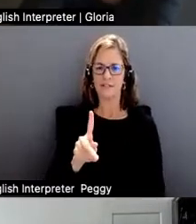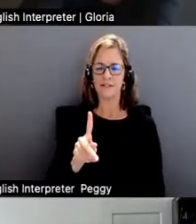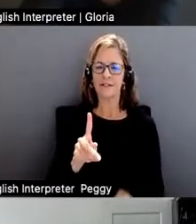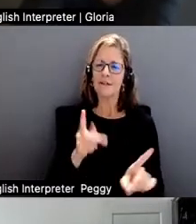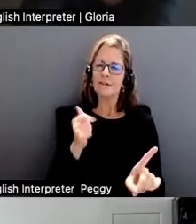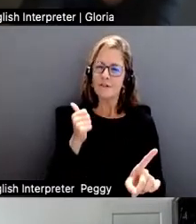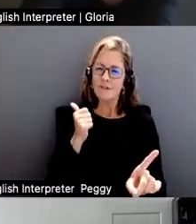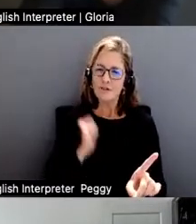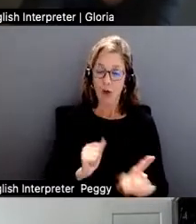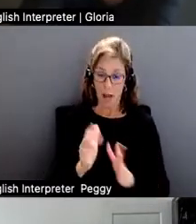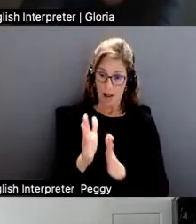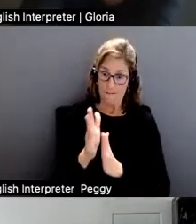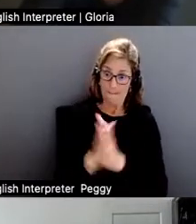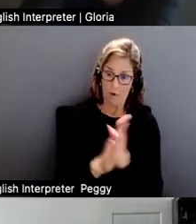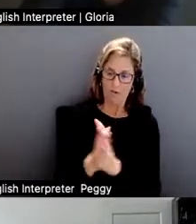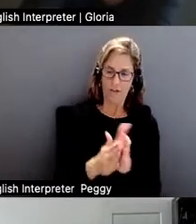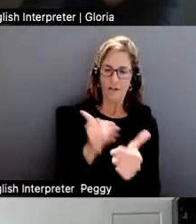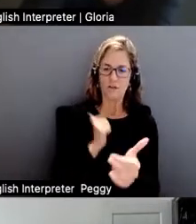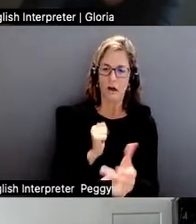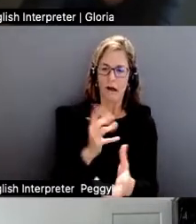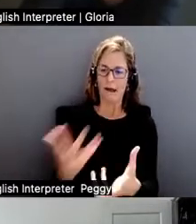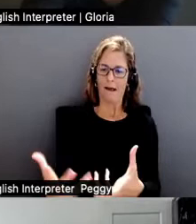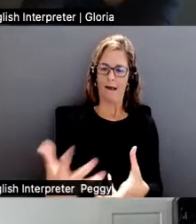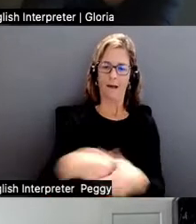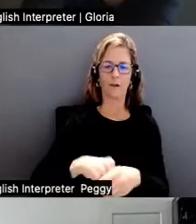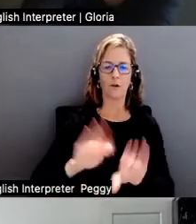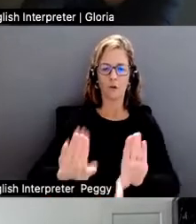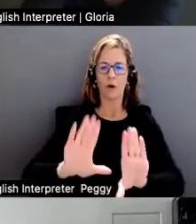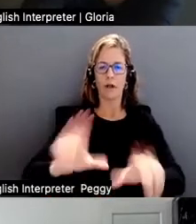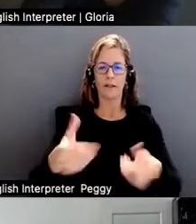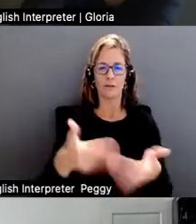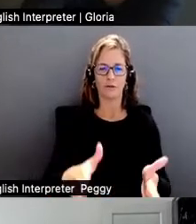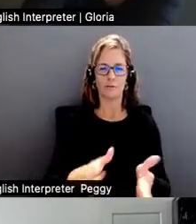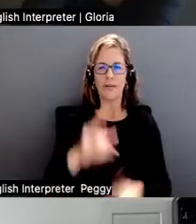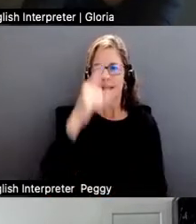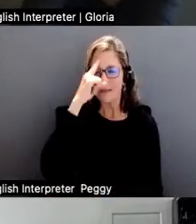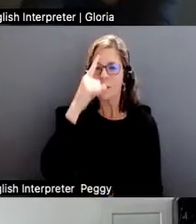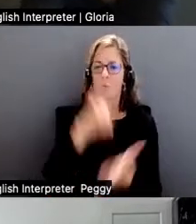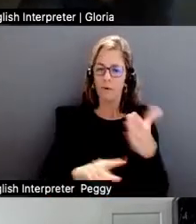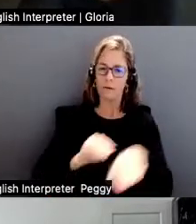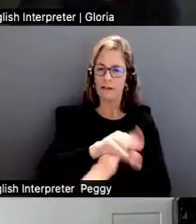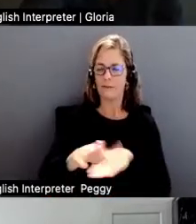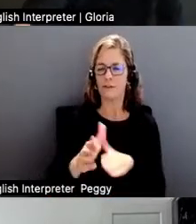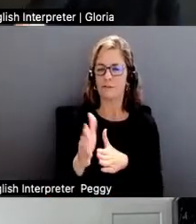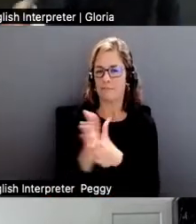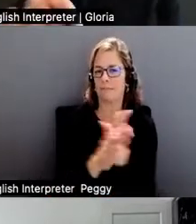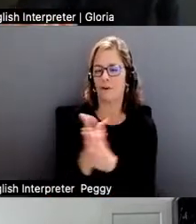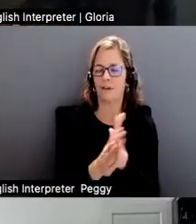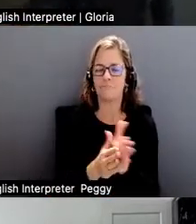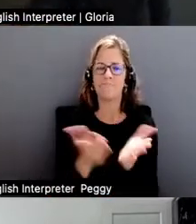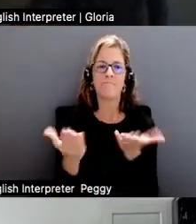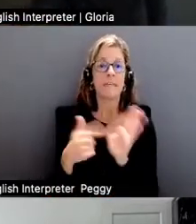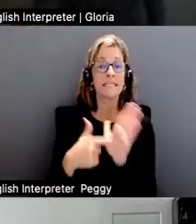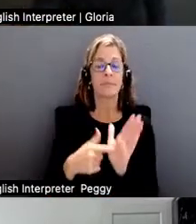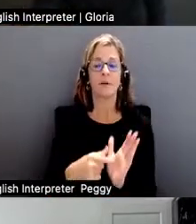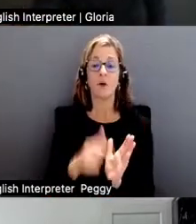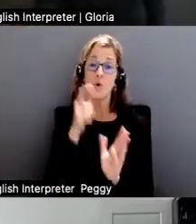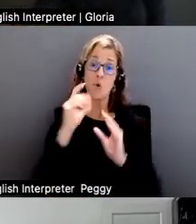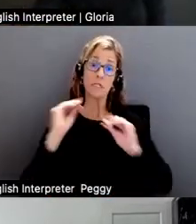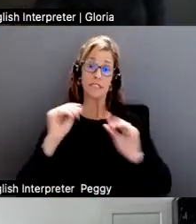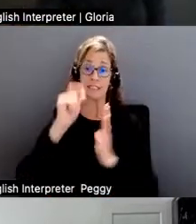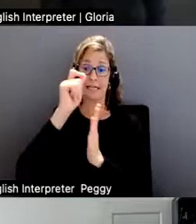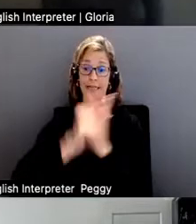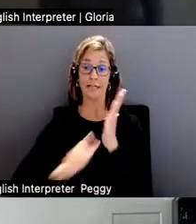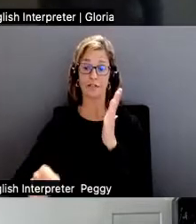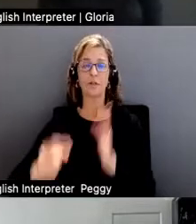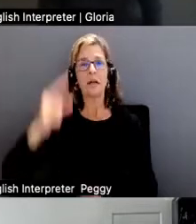those motivators into a classroom. So a literacy practitioner could, for example, choose to